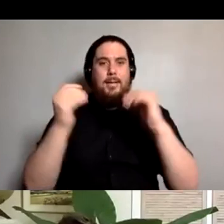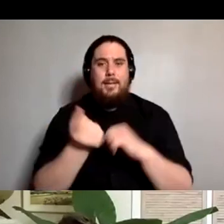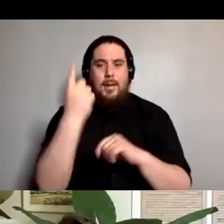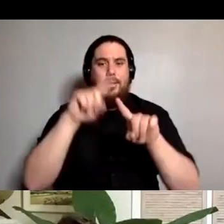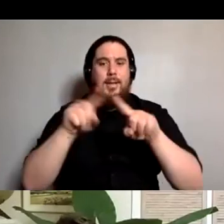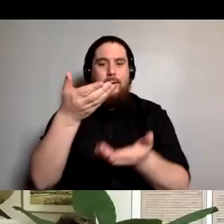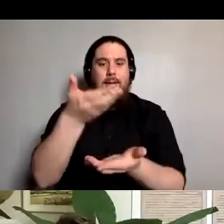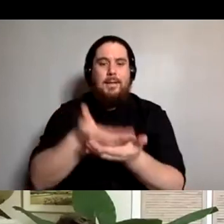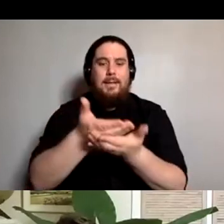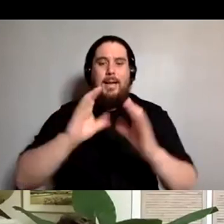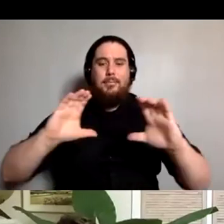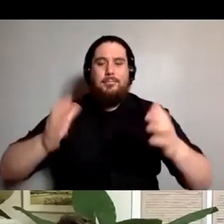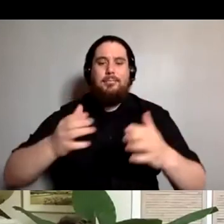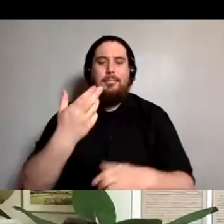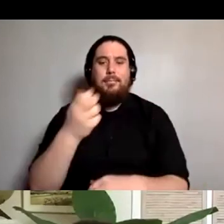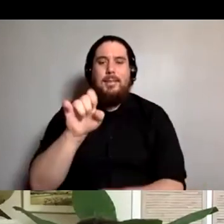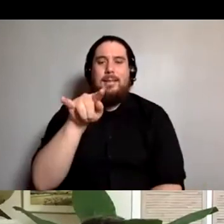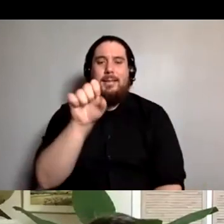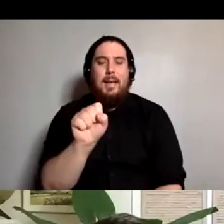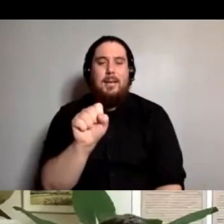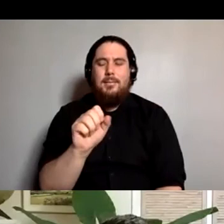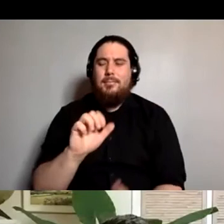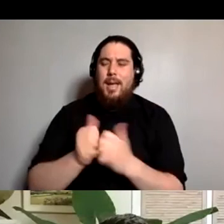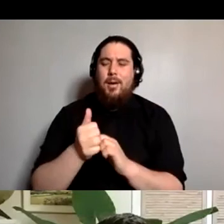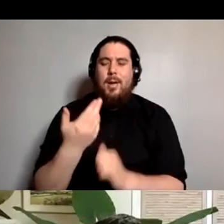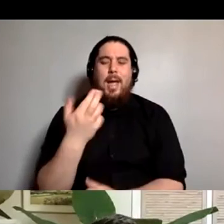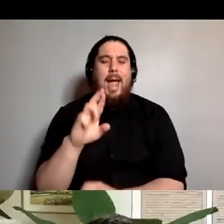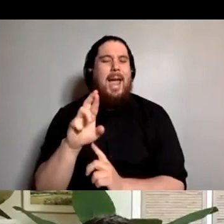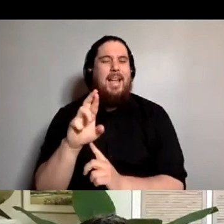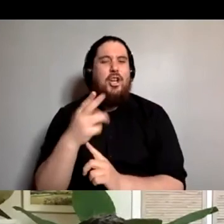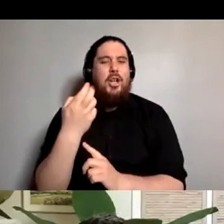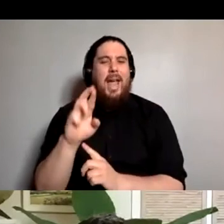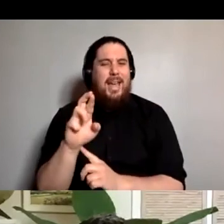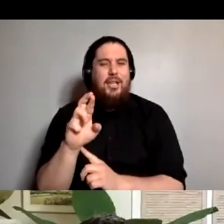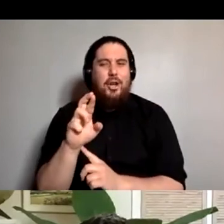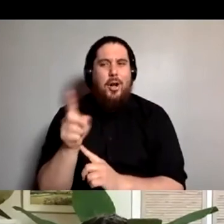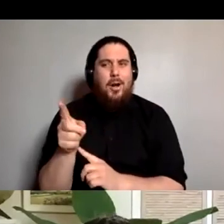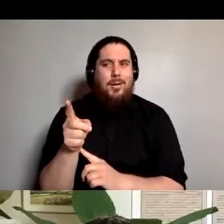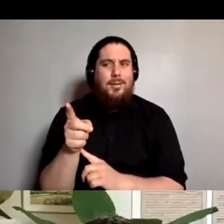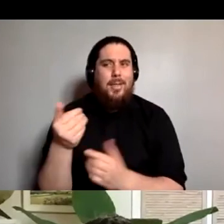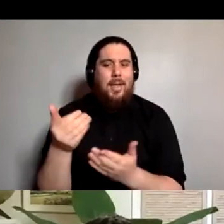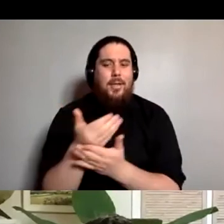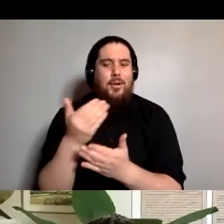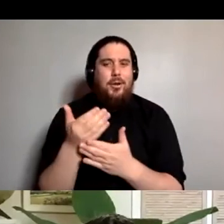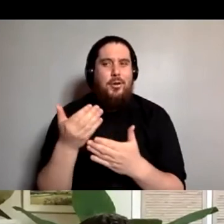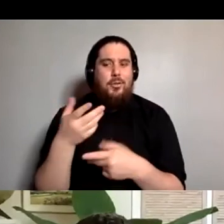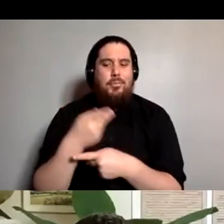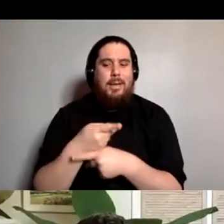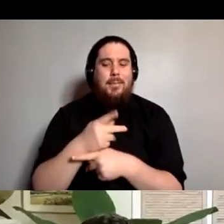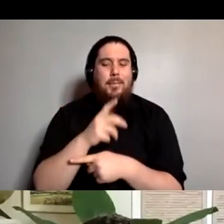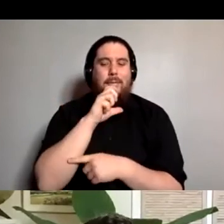has the HR industry, so has human resources, been a gatekeeper to the older methods, or is that industry